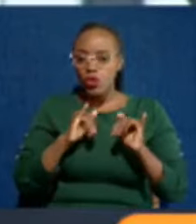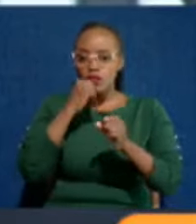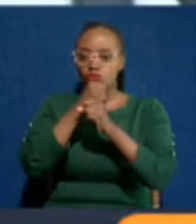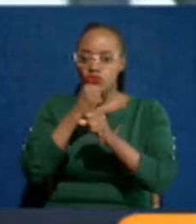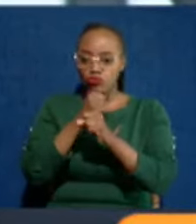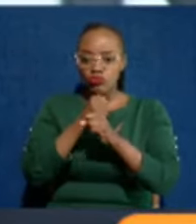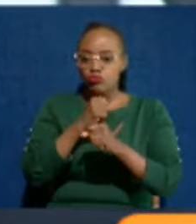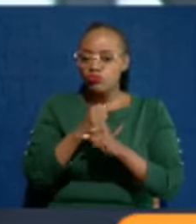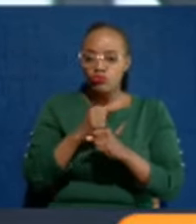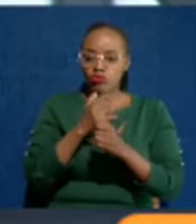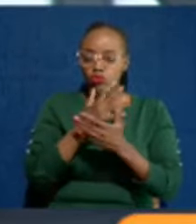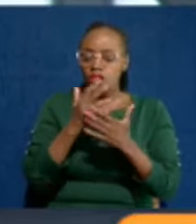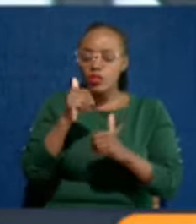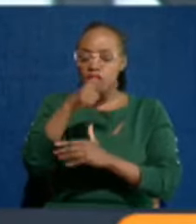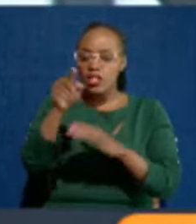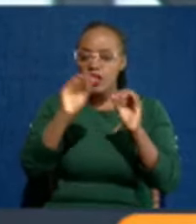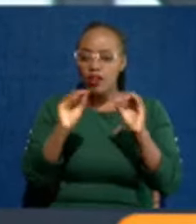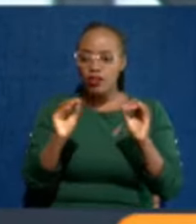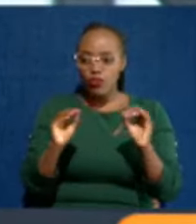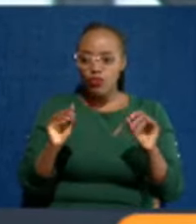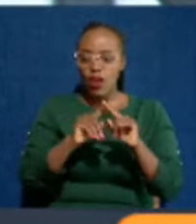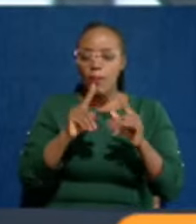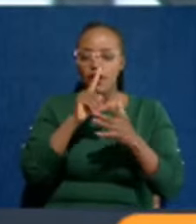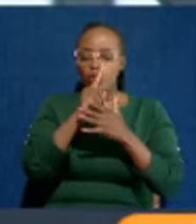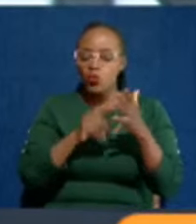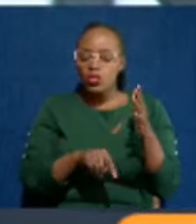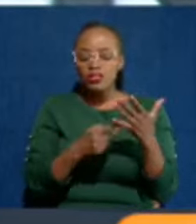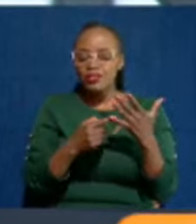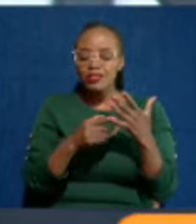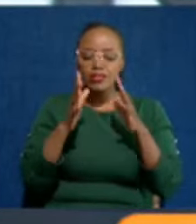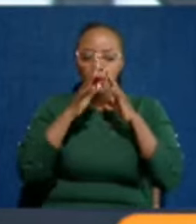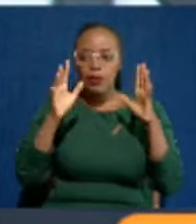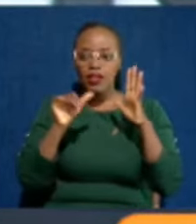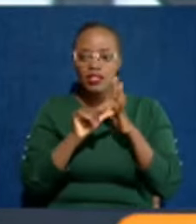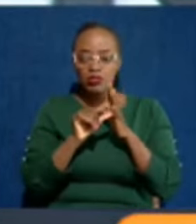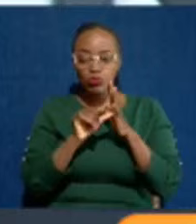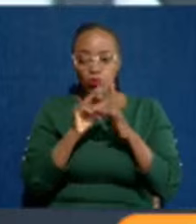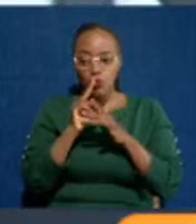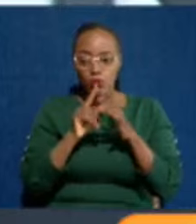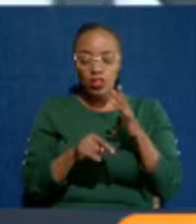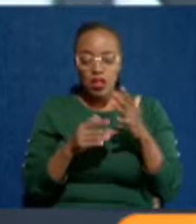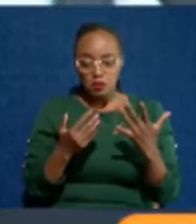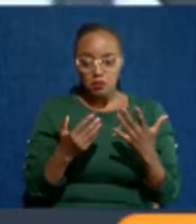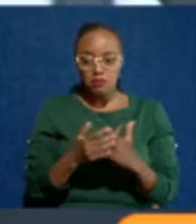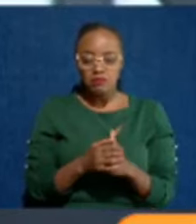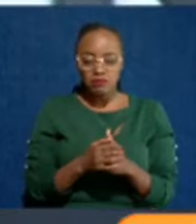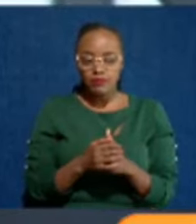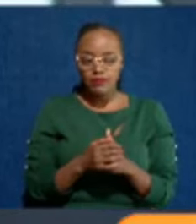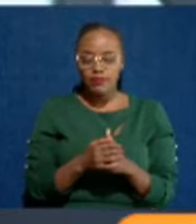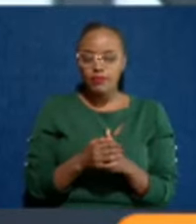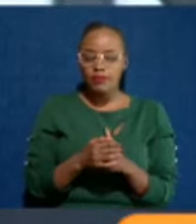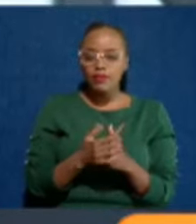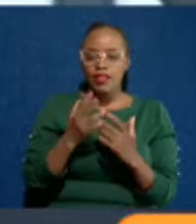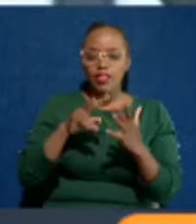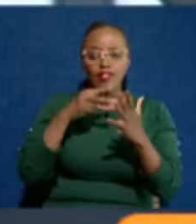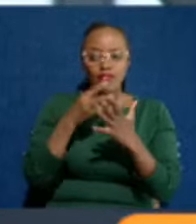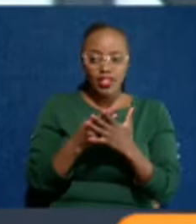right. What is really tragic is the